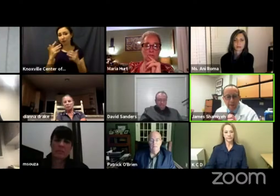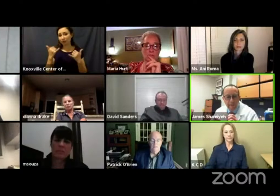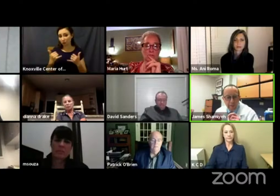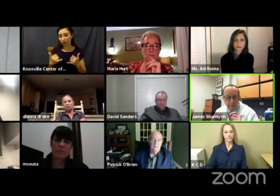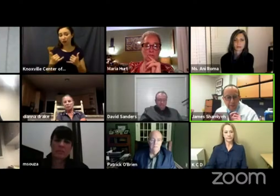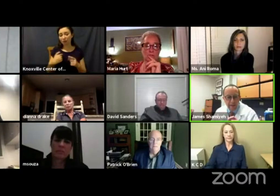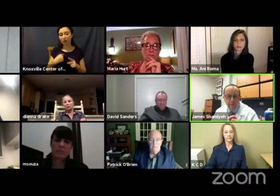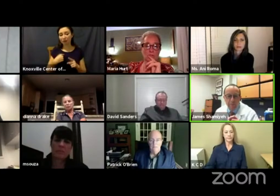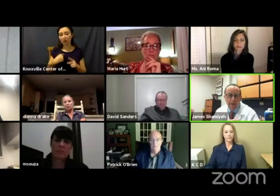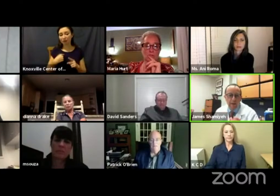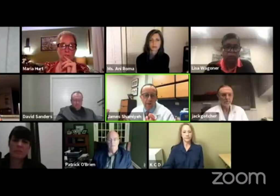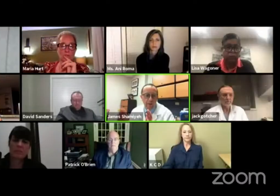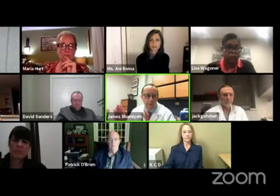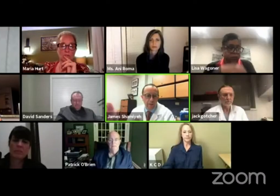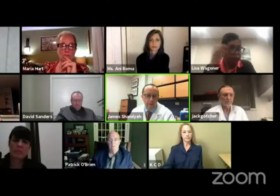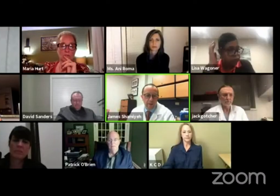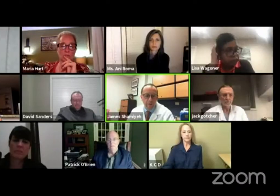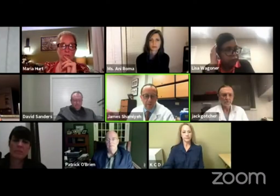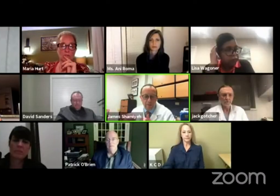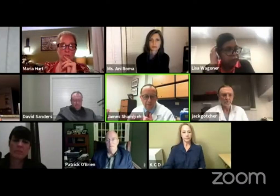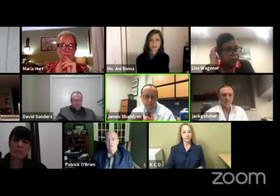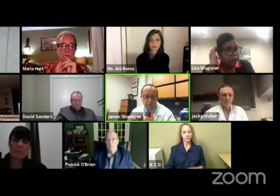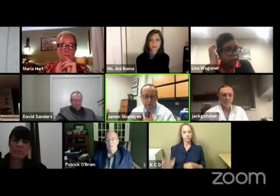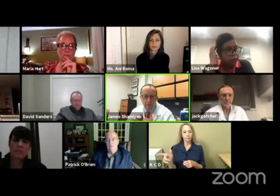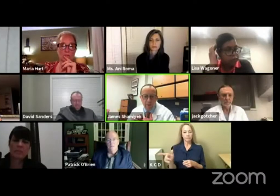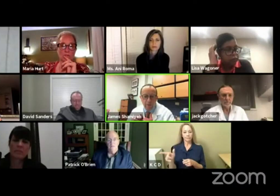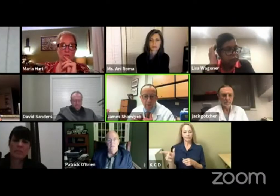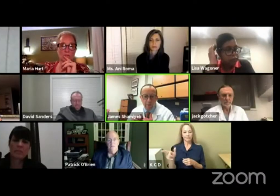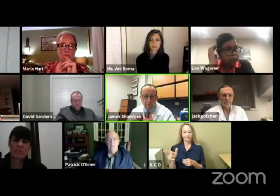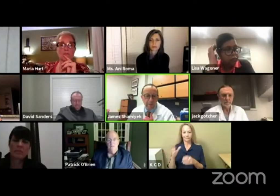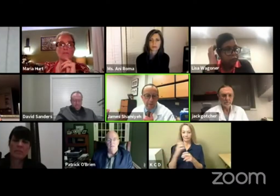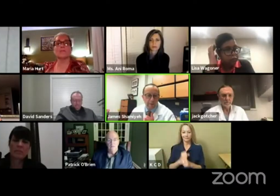I think if we can take it from there and cross the finish line with it, that's what we need to do.